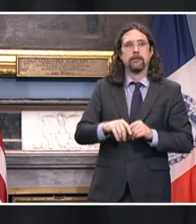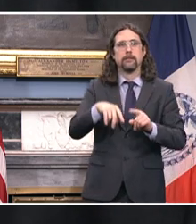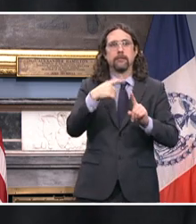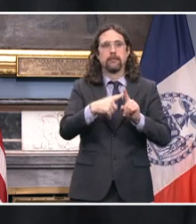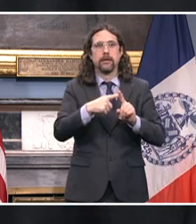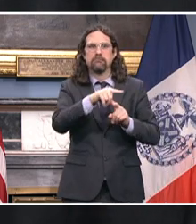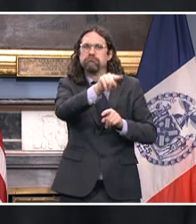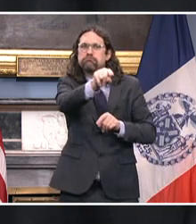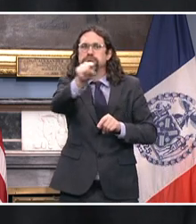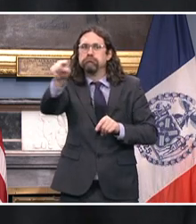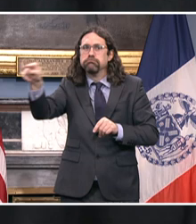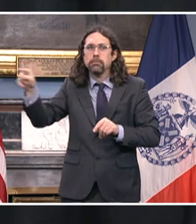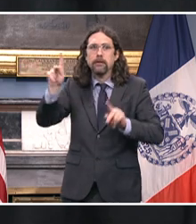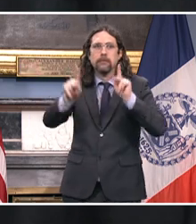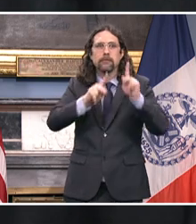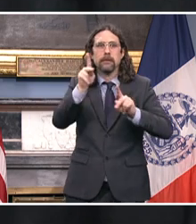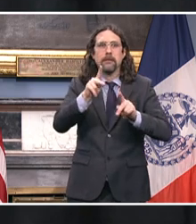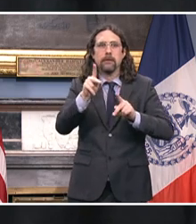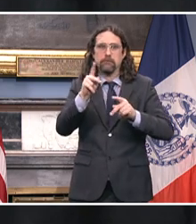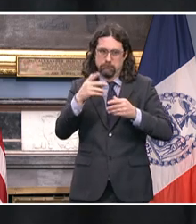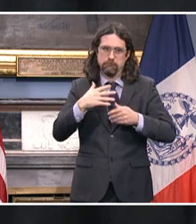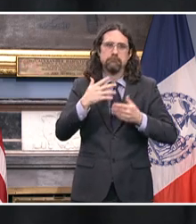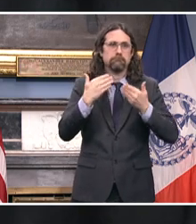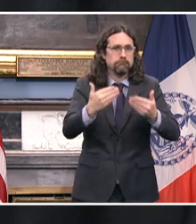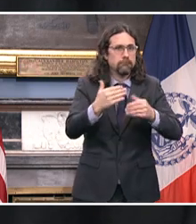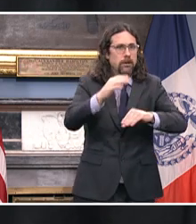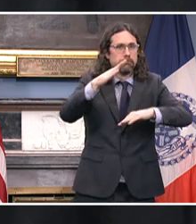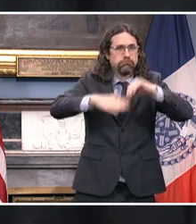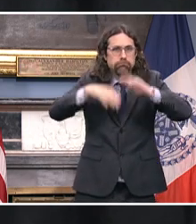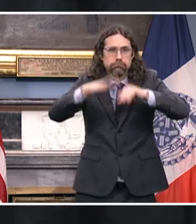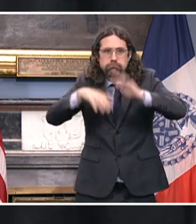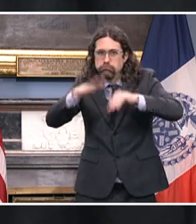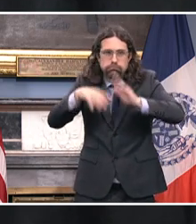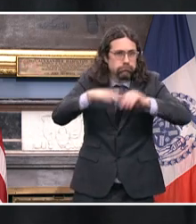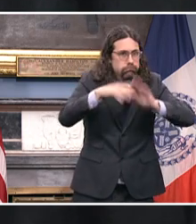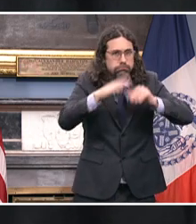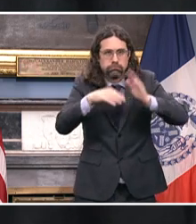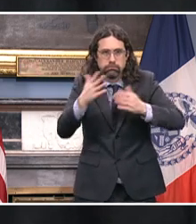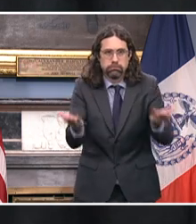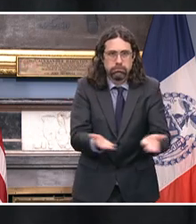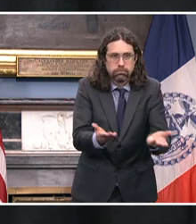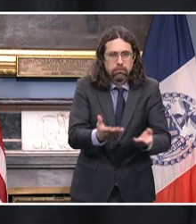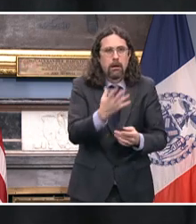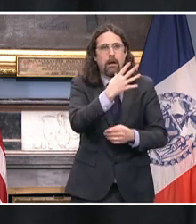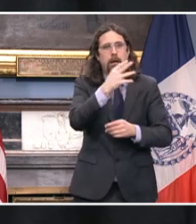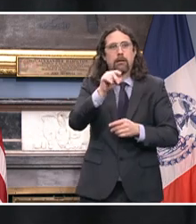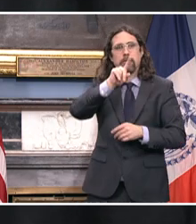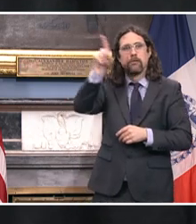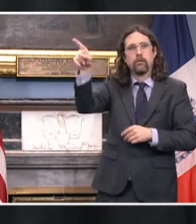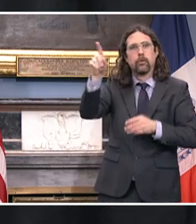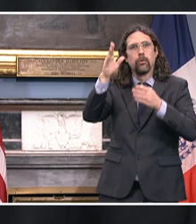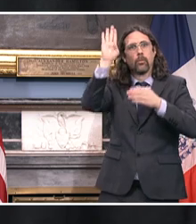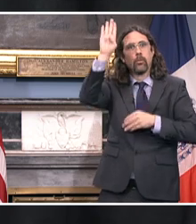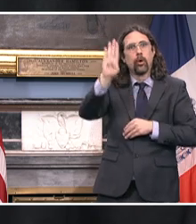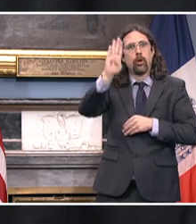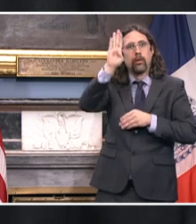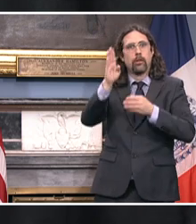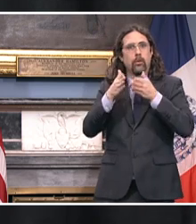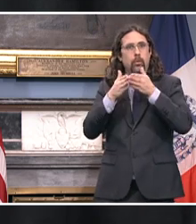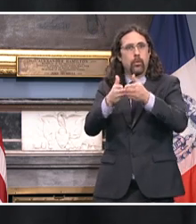you to Lorraine Grillo and Jamie Torres Springer and everyone at DDC.